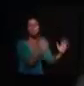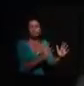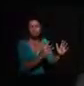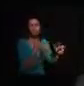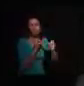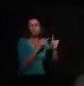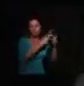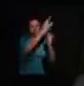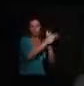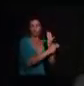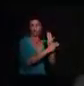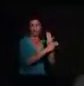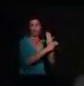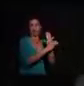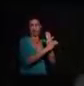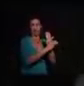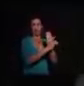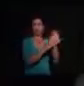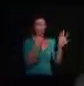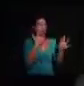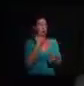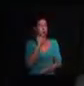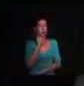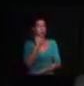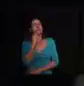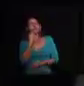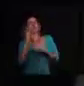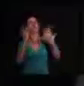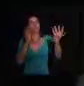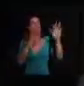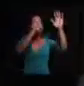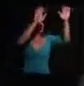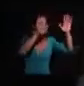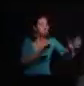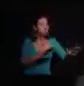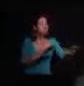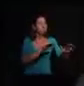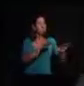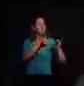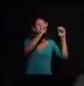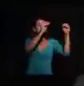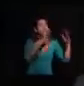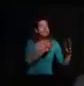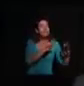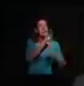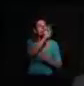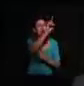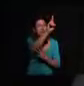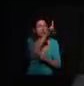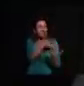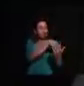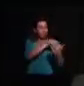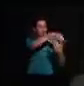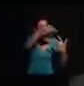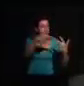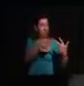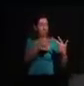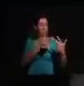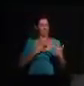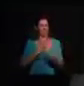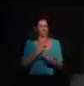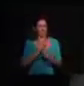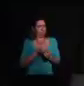and just got hooked on to teaching and education and learning, and had a wonderful